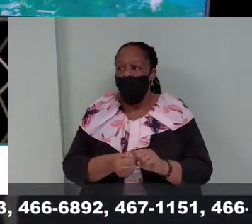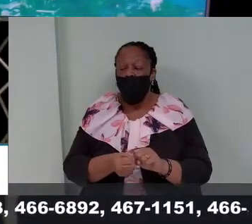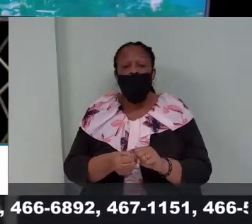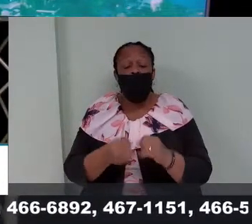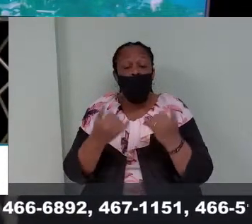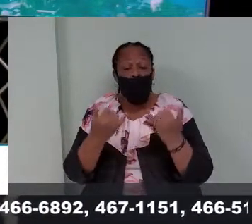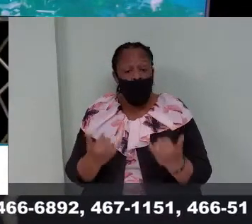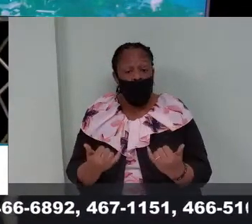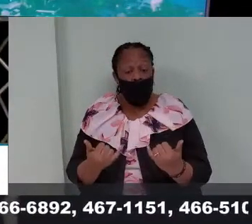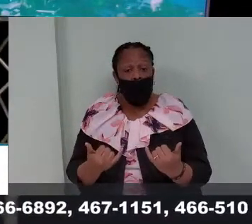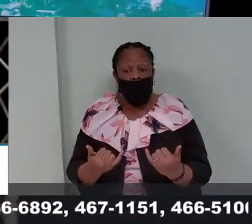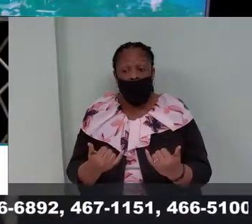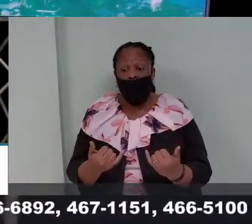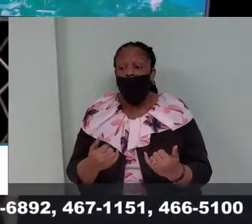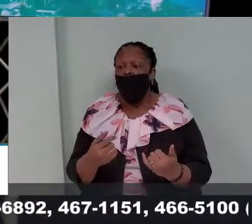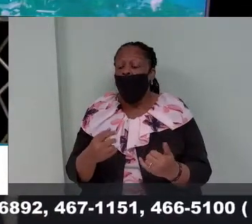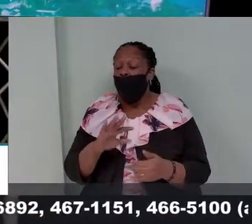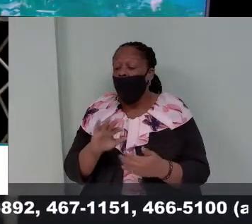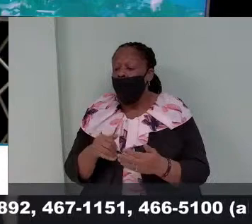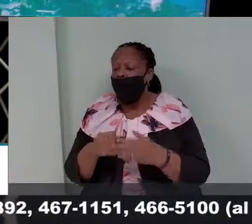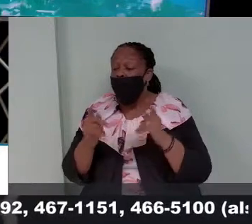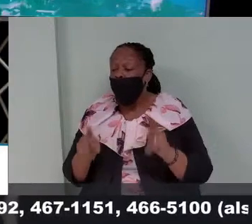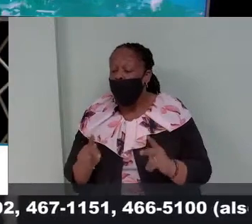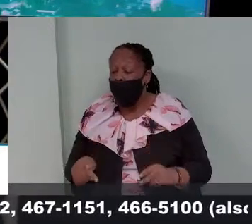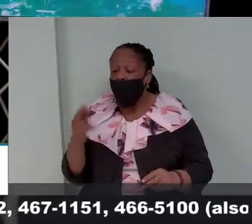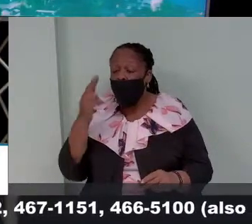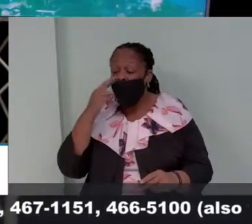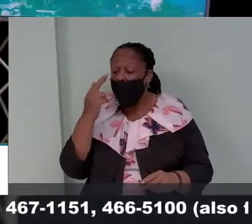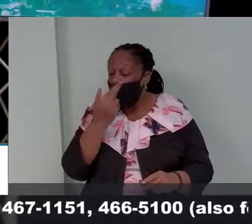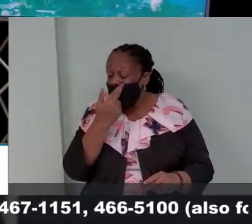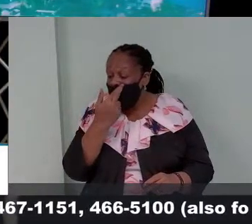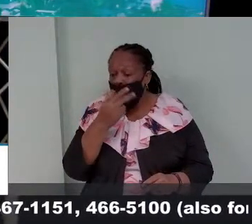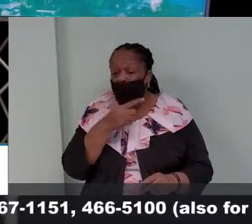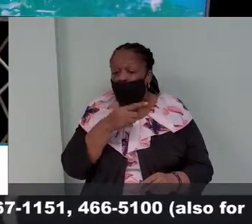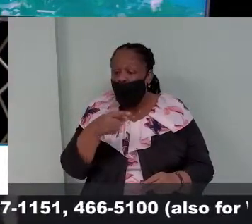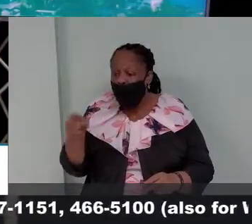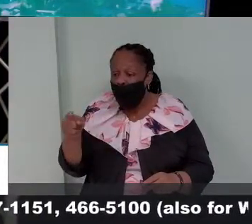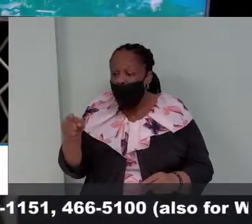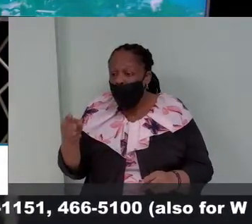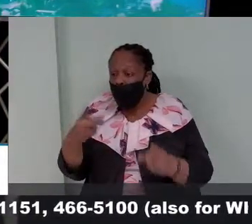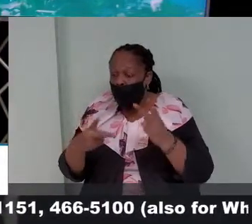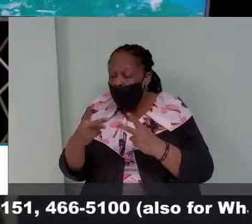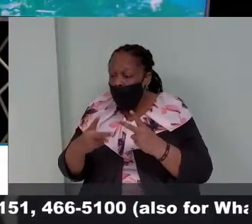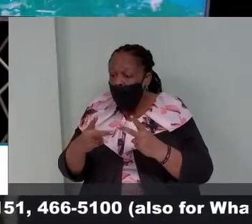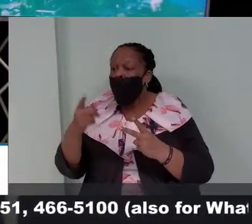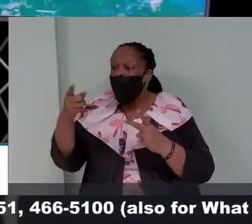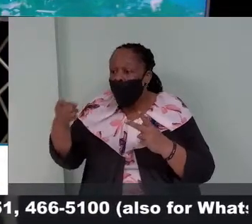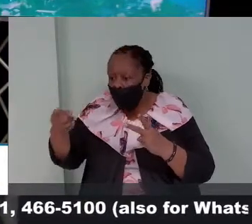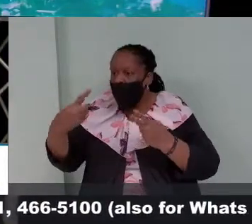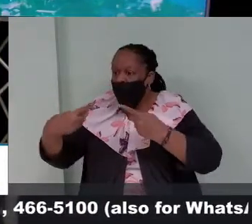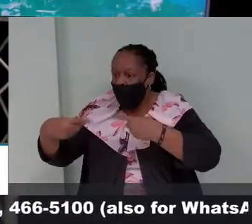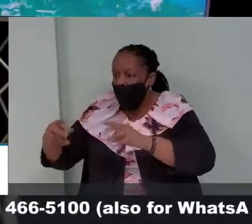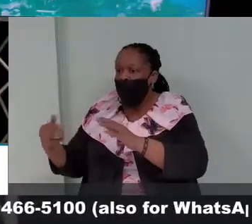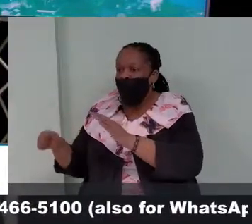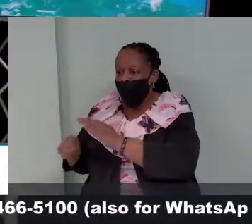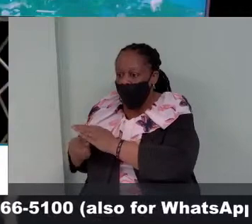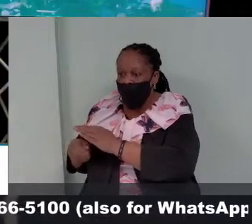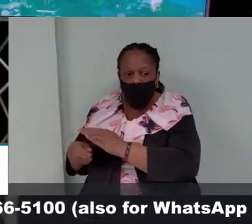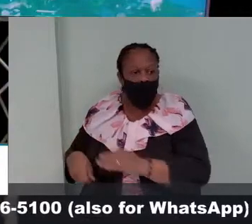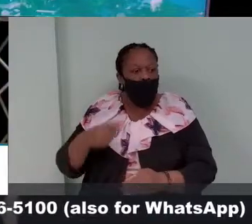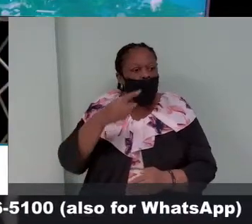now quarantined as a result of their actions. In St. Kitts and Nevis, that is why we will